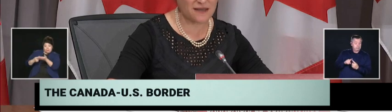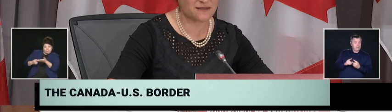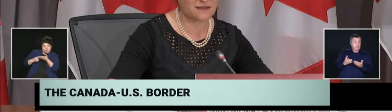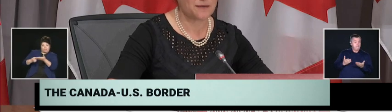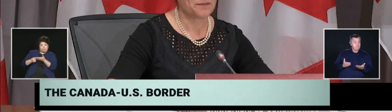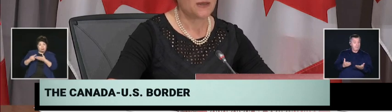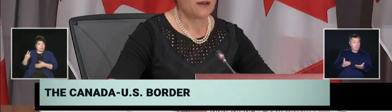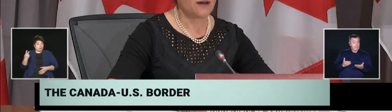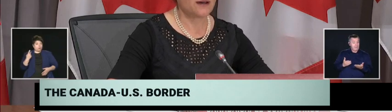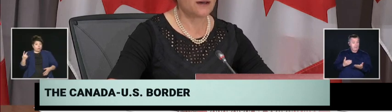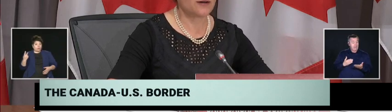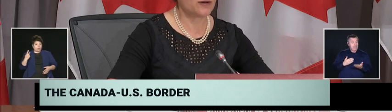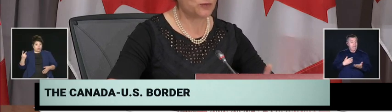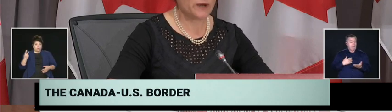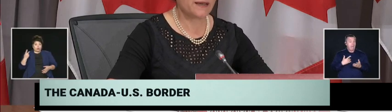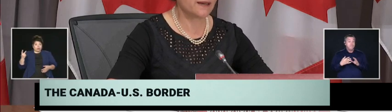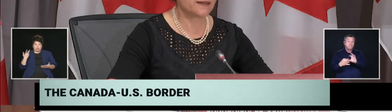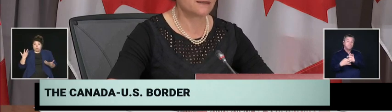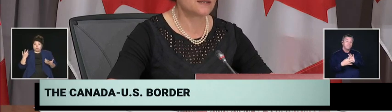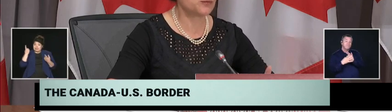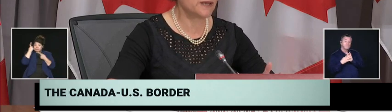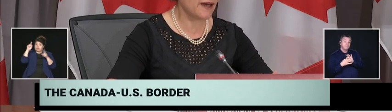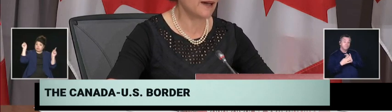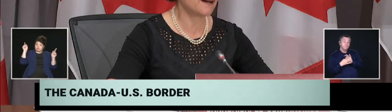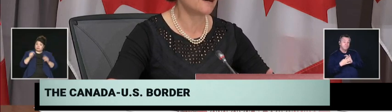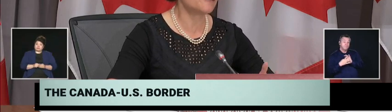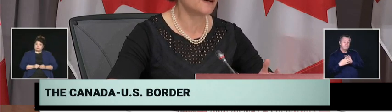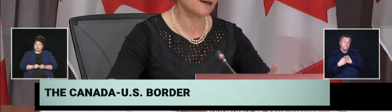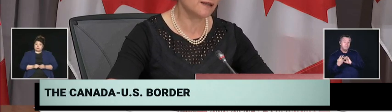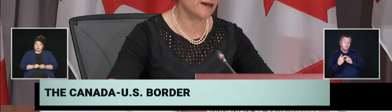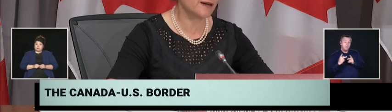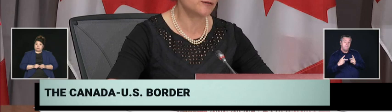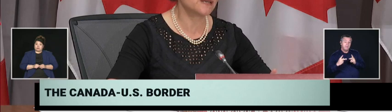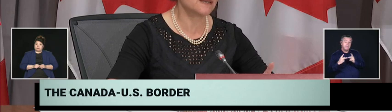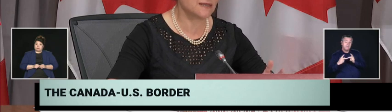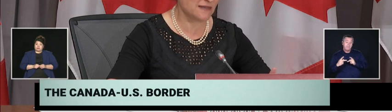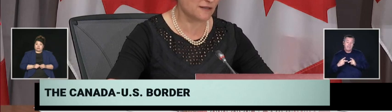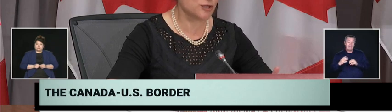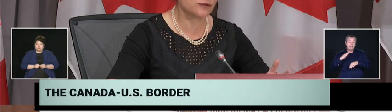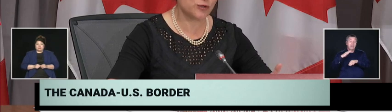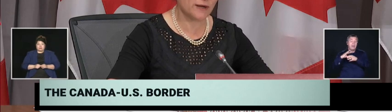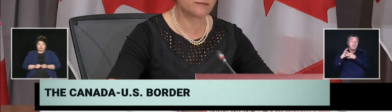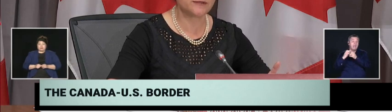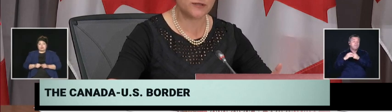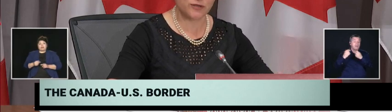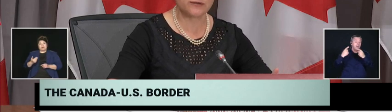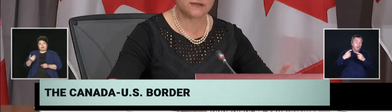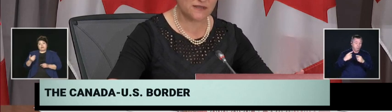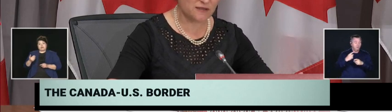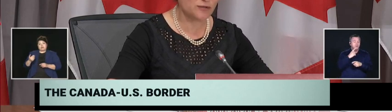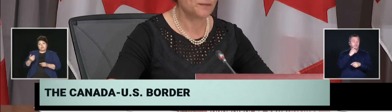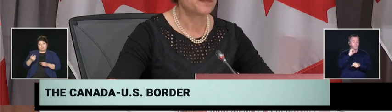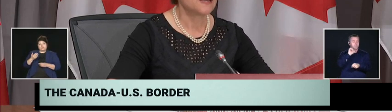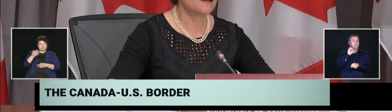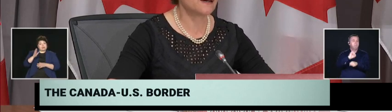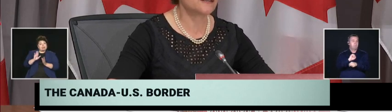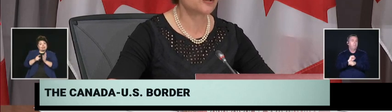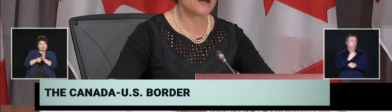real success. On one hand, we have allowed essential travel to